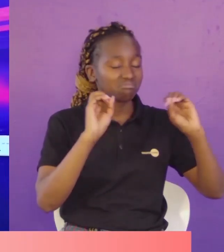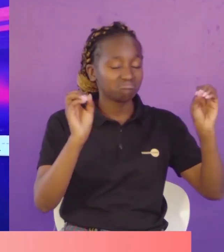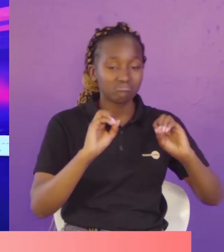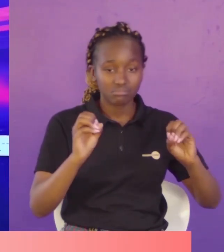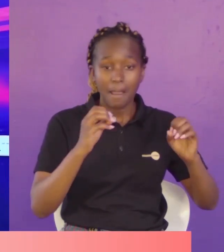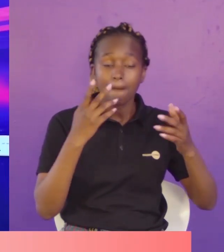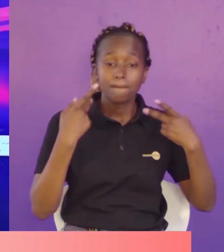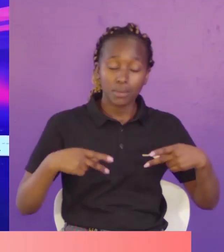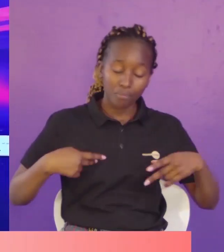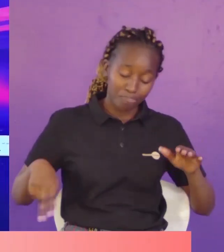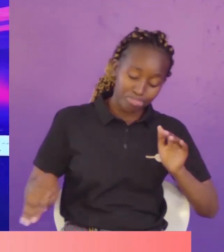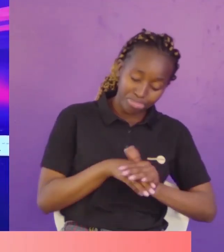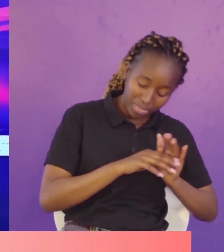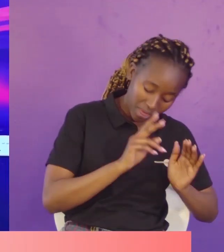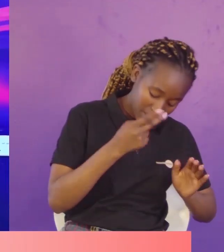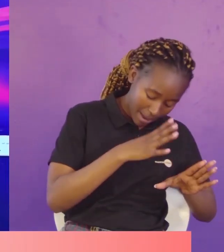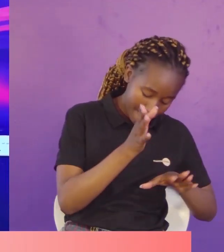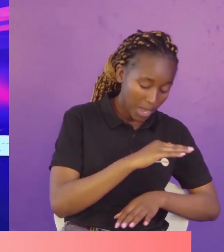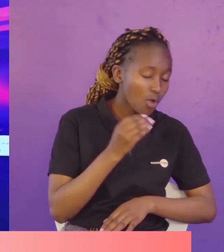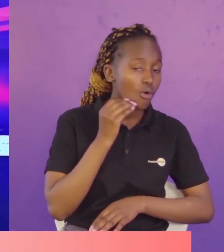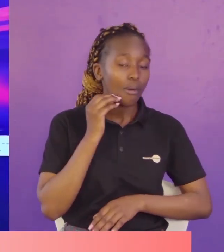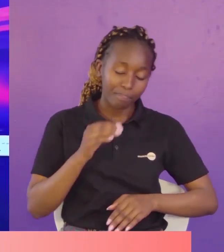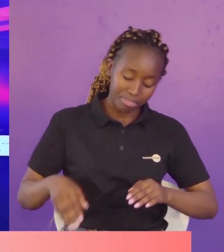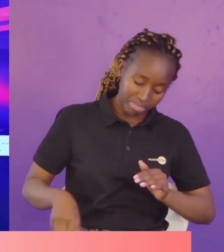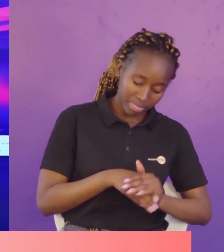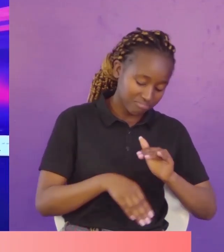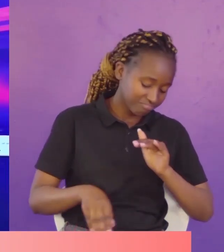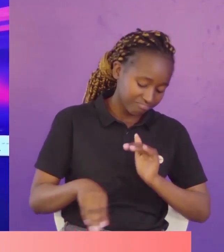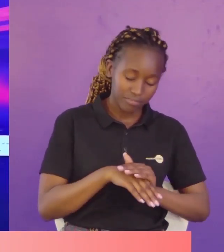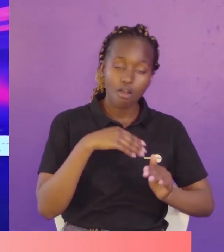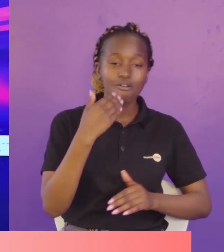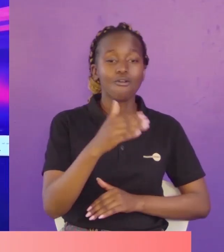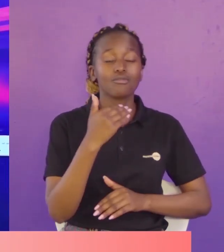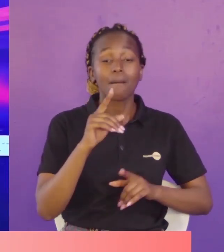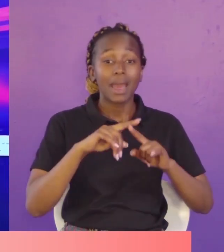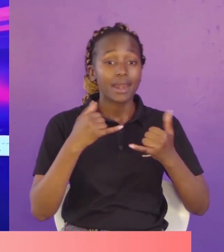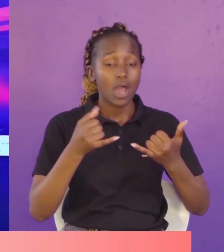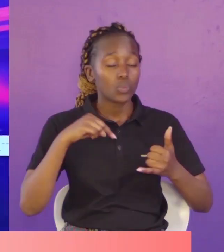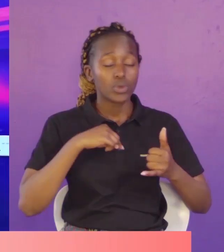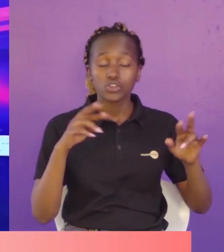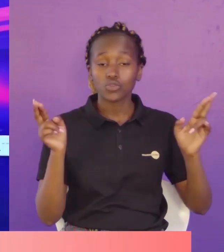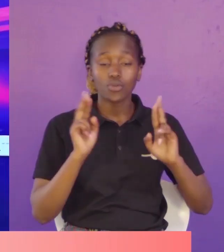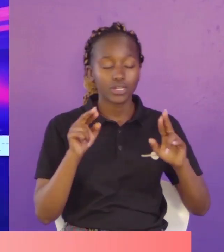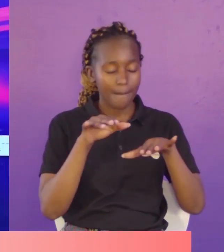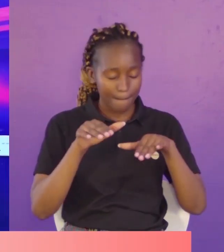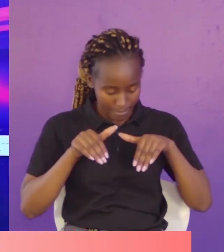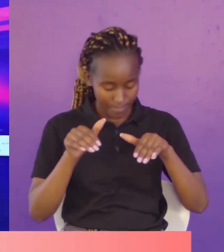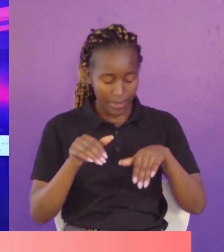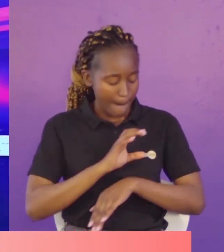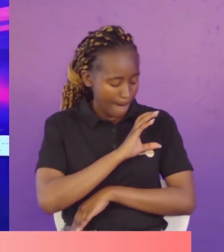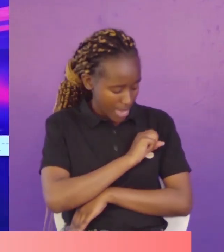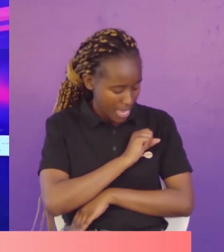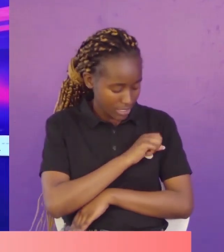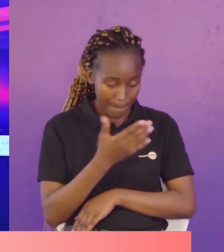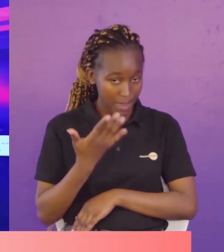tunaenda home. But at this point, I can see we have to wait until the last minute. We have to wait for something like miracles to